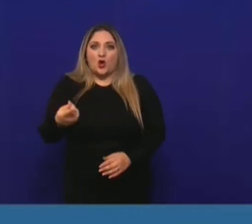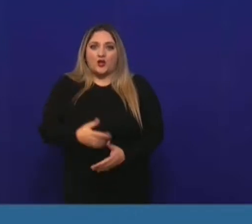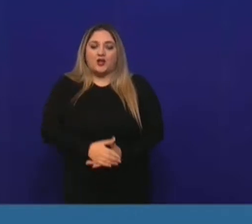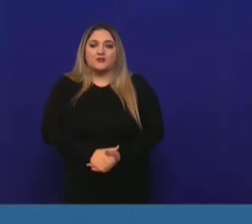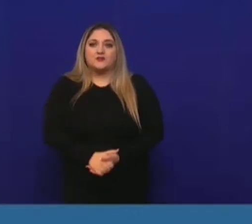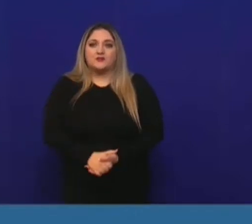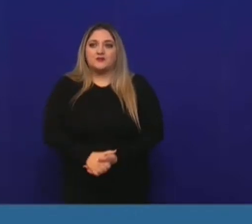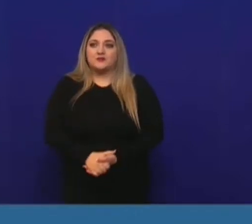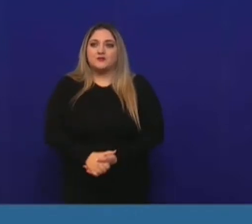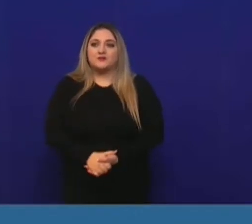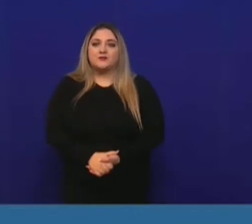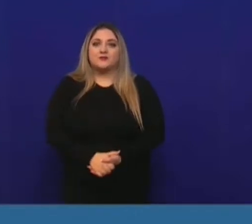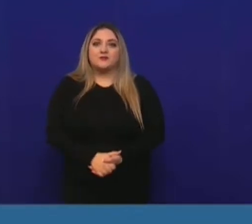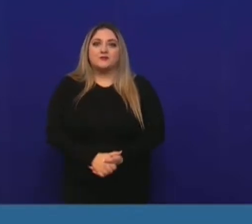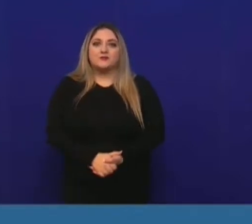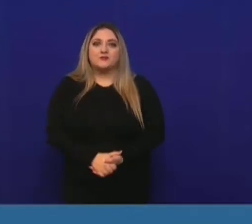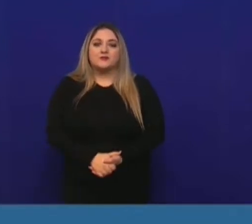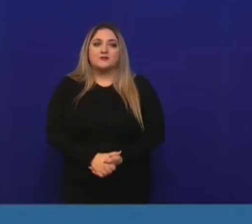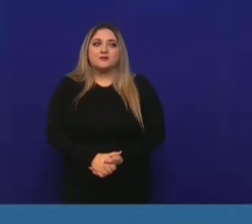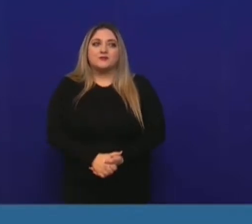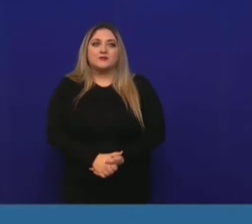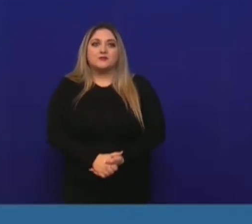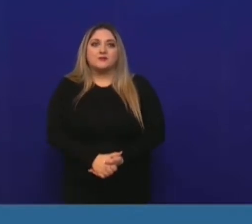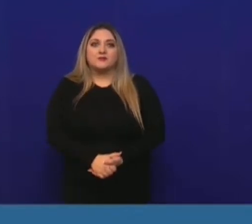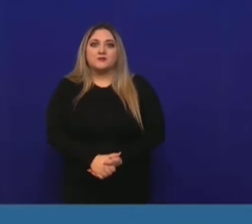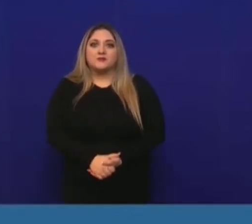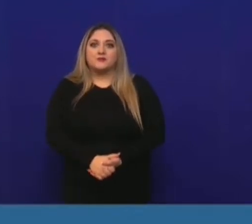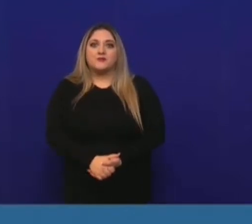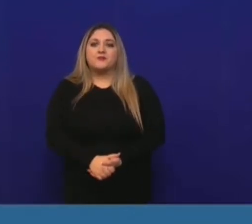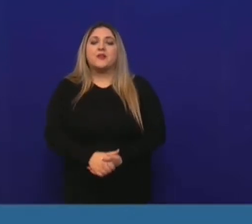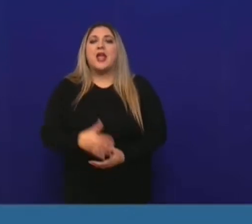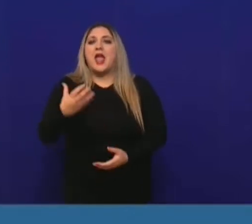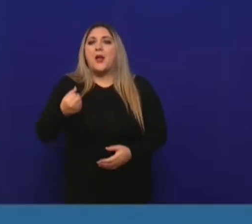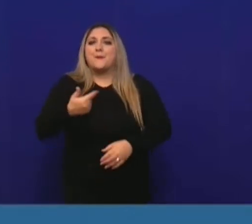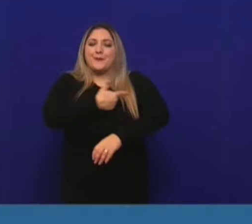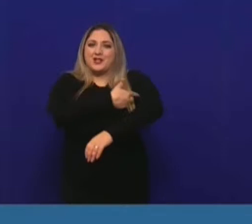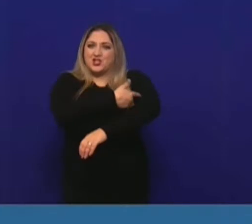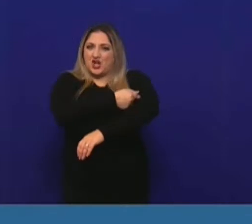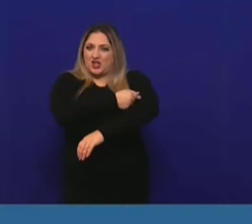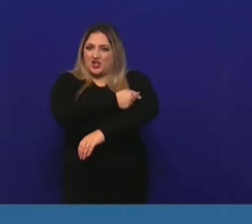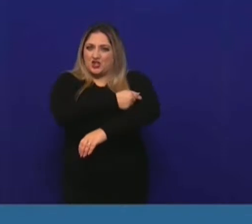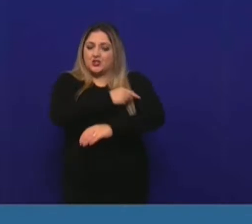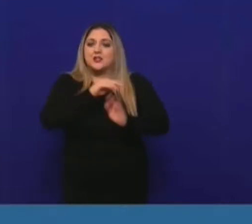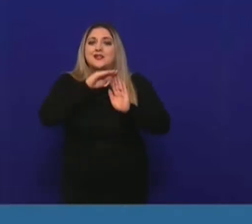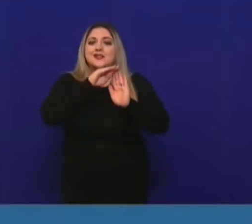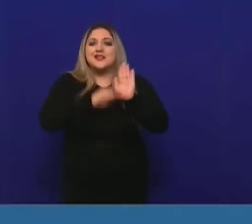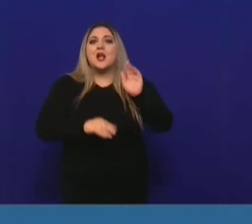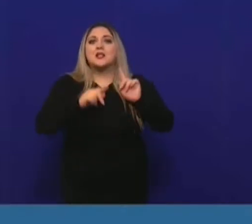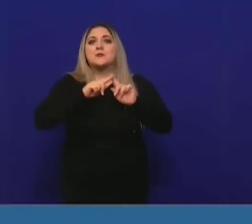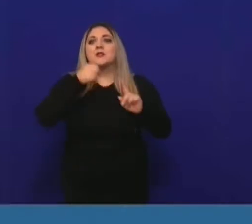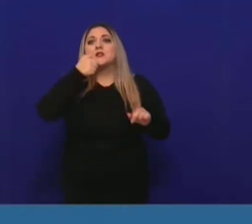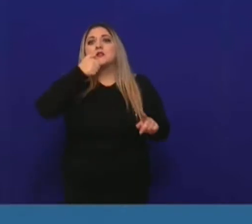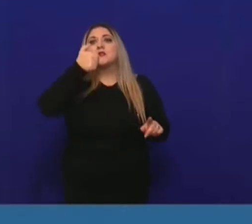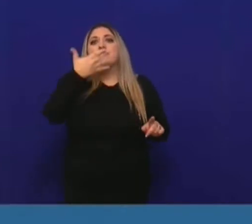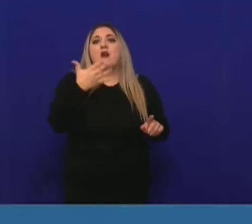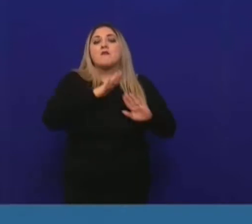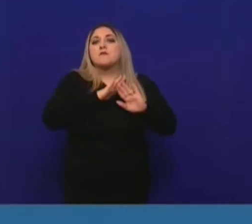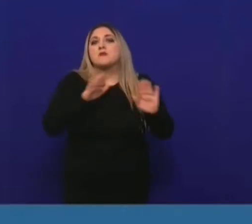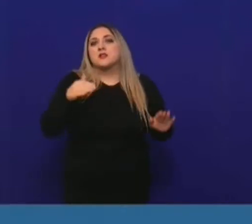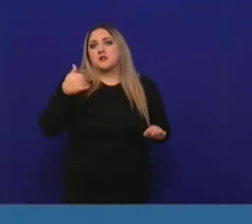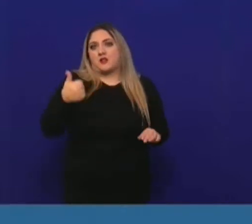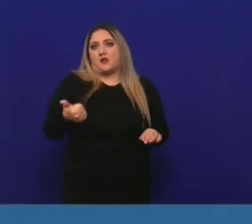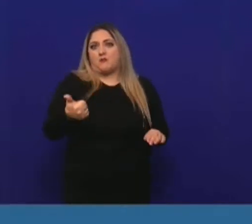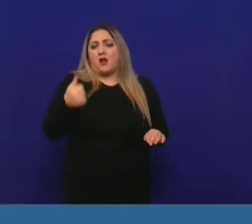under 65 years old only. Is Malta planning to do the same? And back in December, there